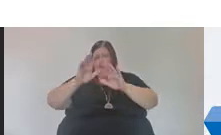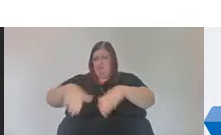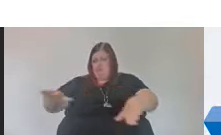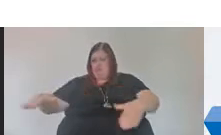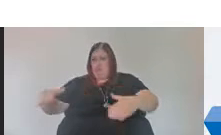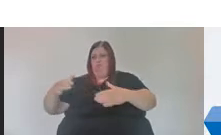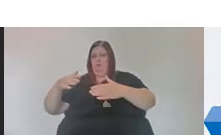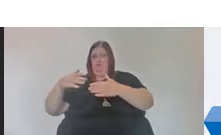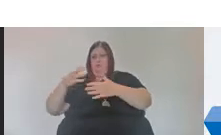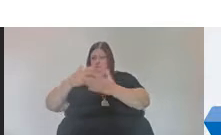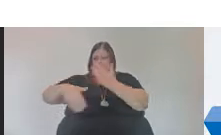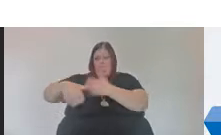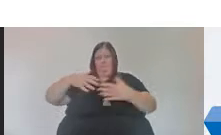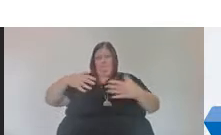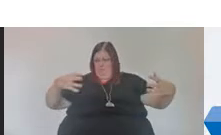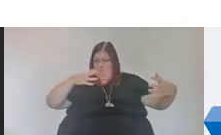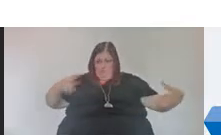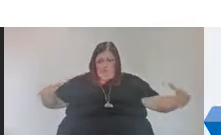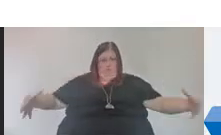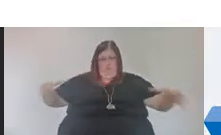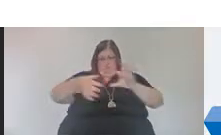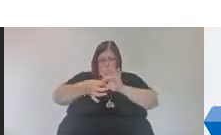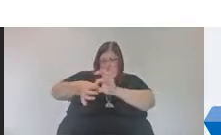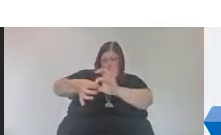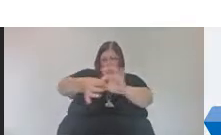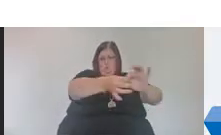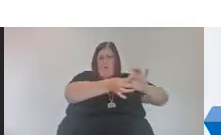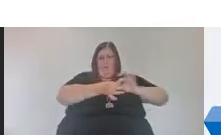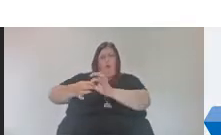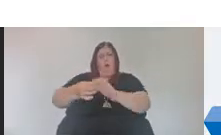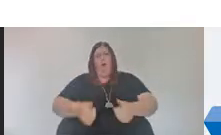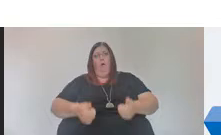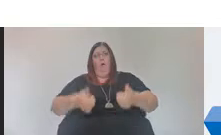bring really good positive results, and